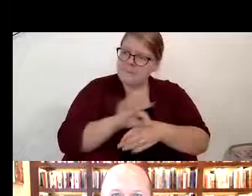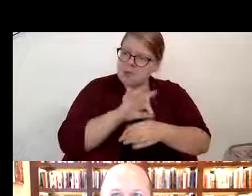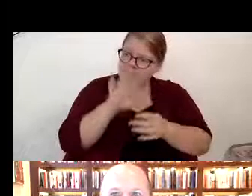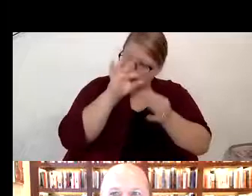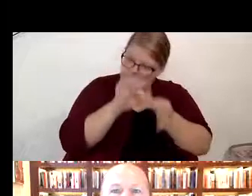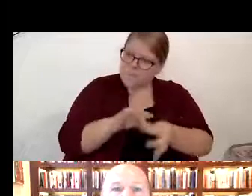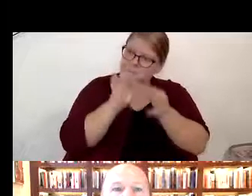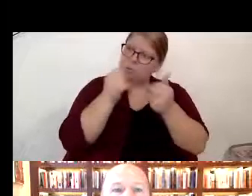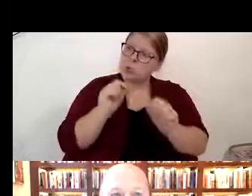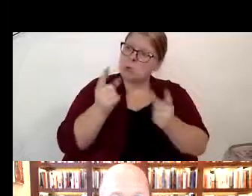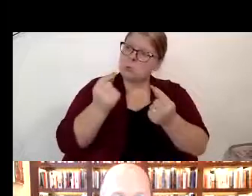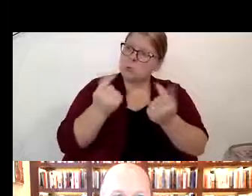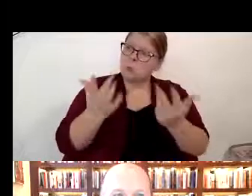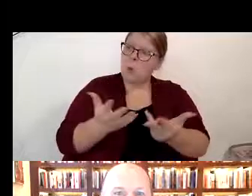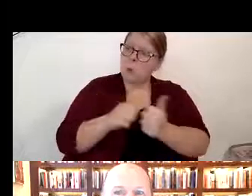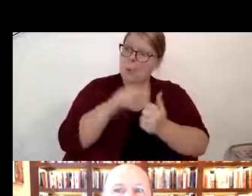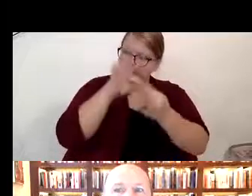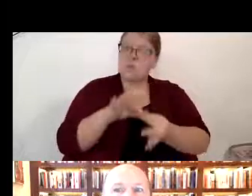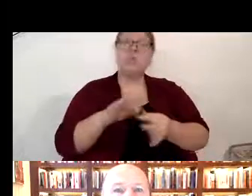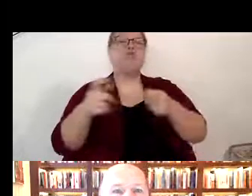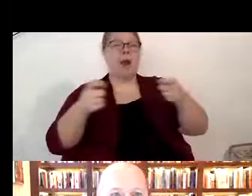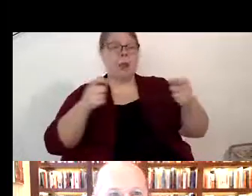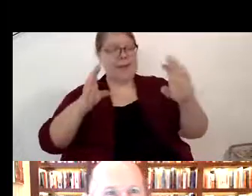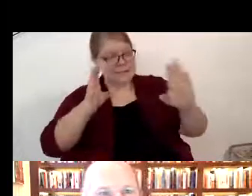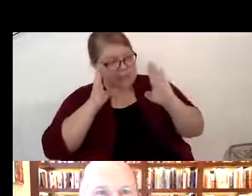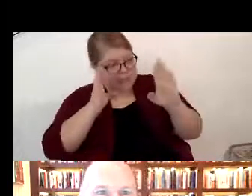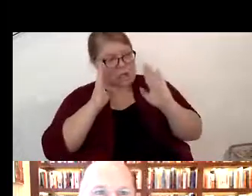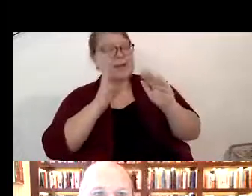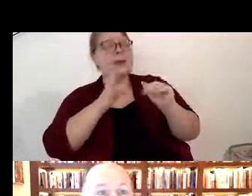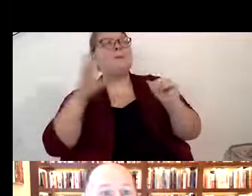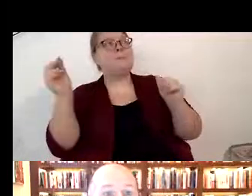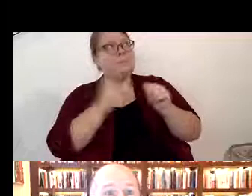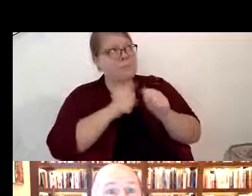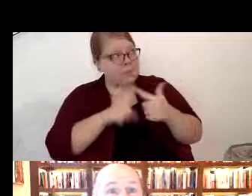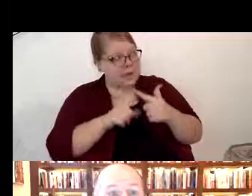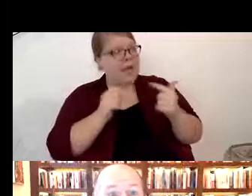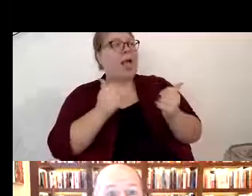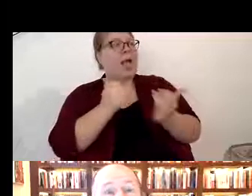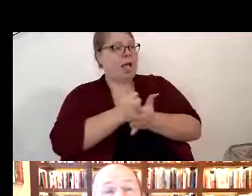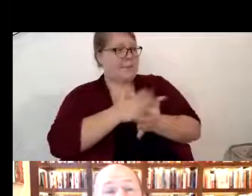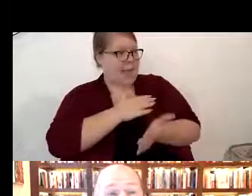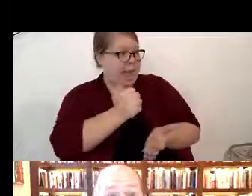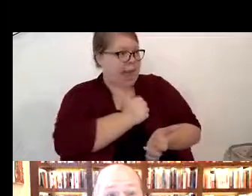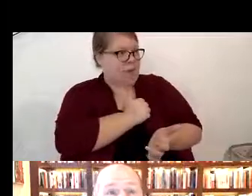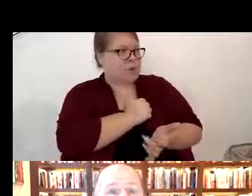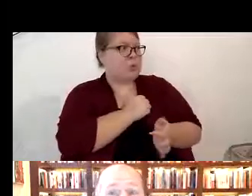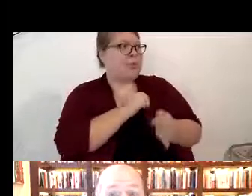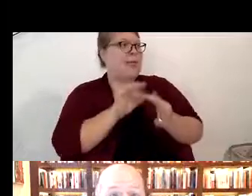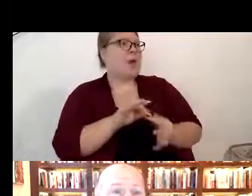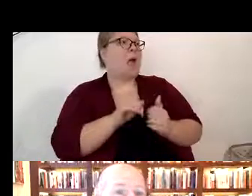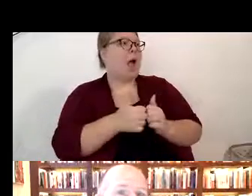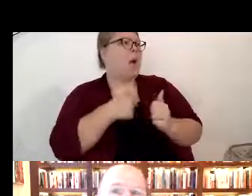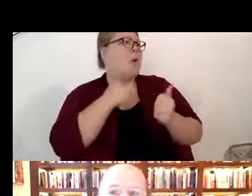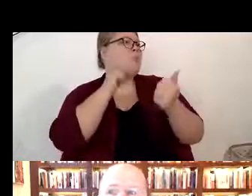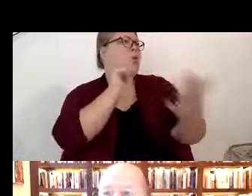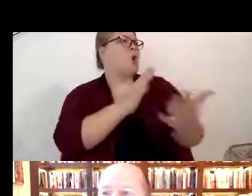we're trying to accomplish? Oh, regulating my attention and helping me with my attitude in terms of how I approach the